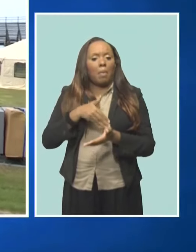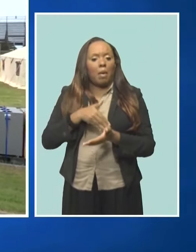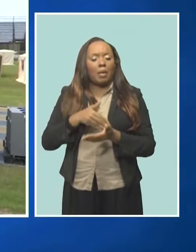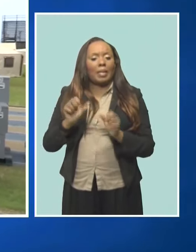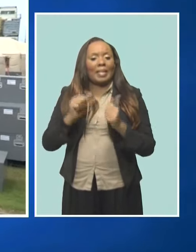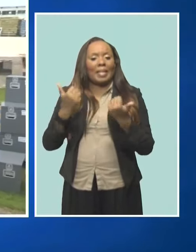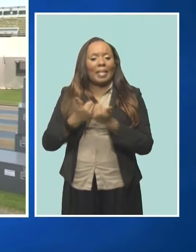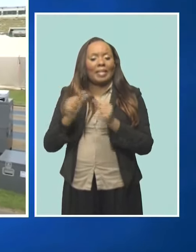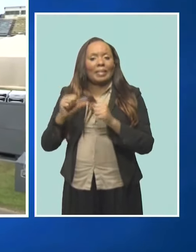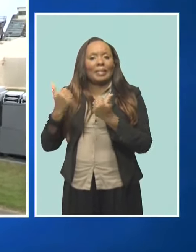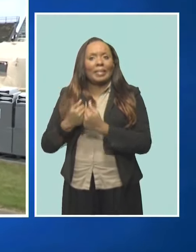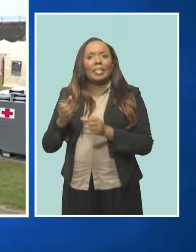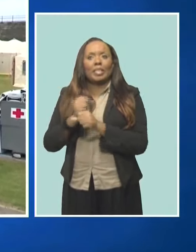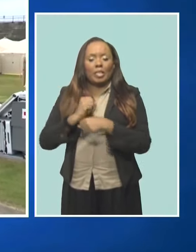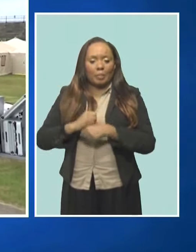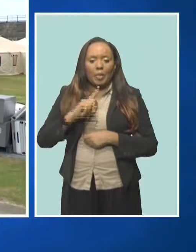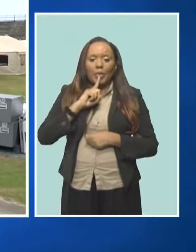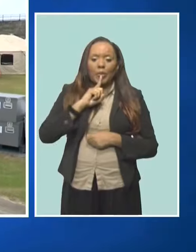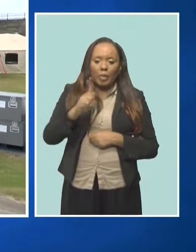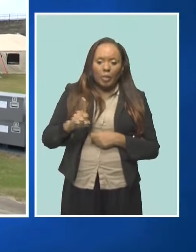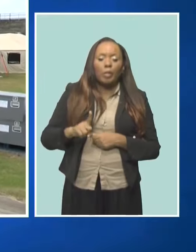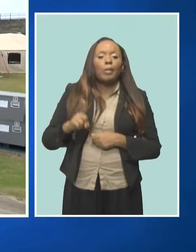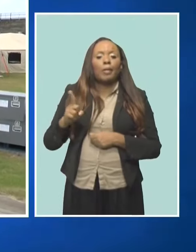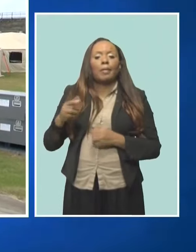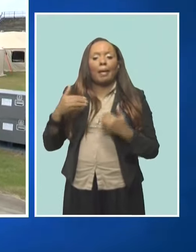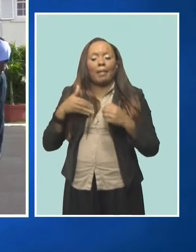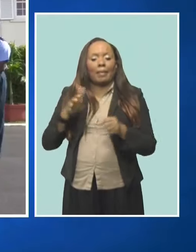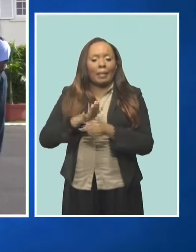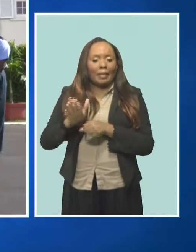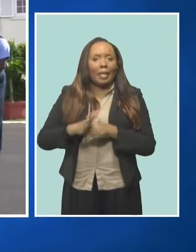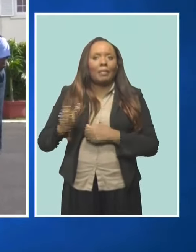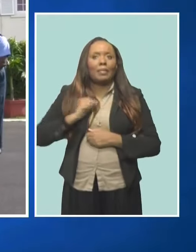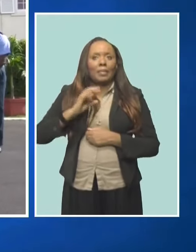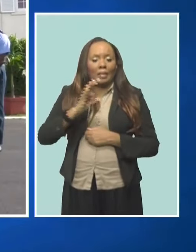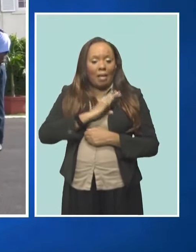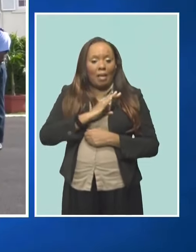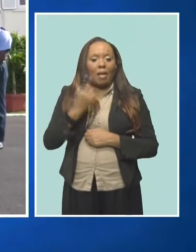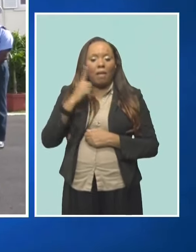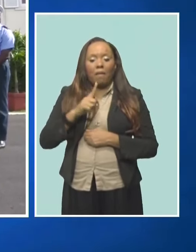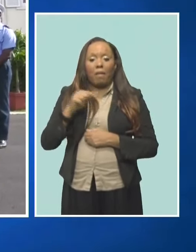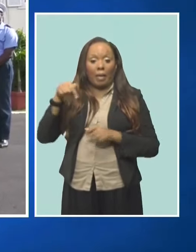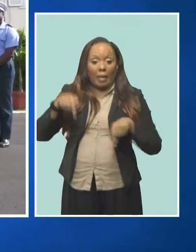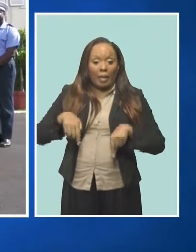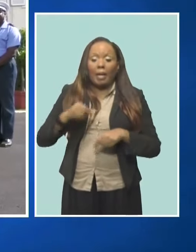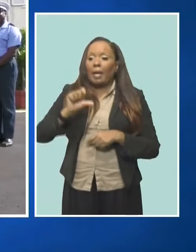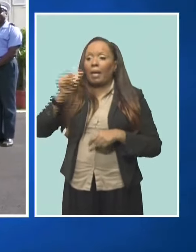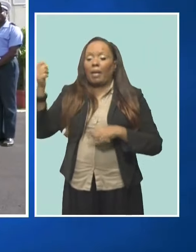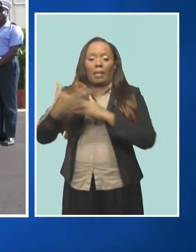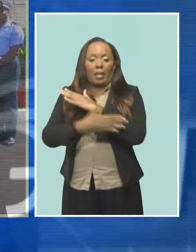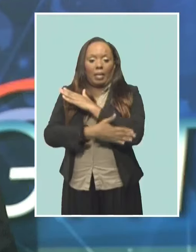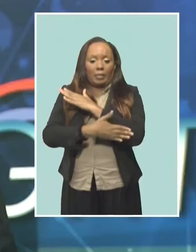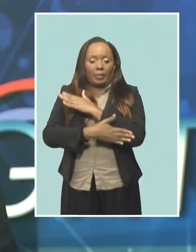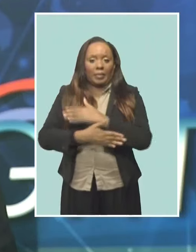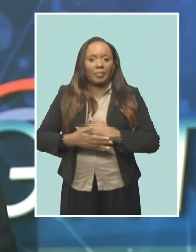the necessary complement when they deploy regionally. Rachel Agard, CBC